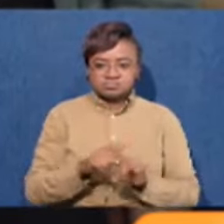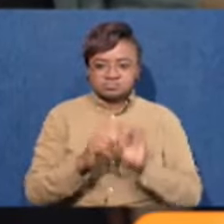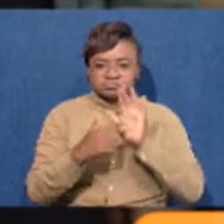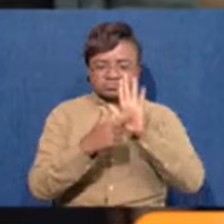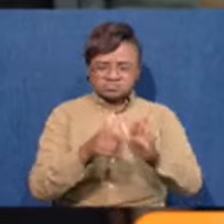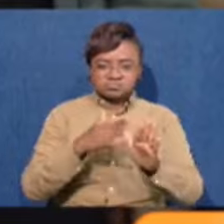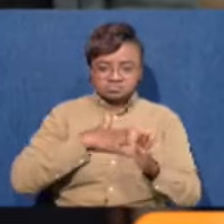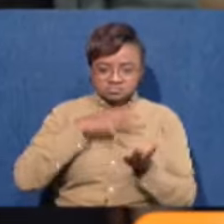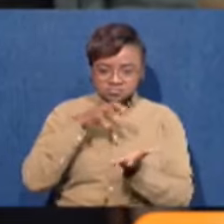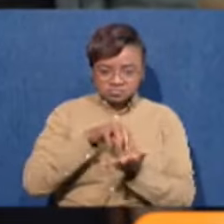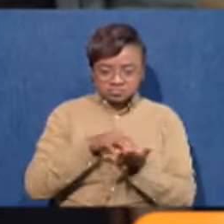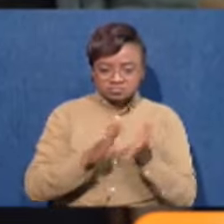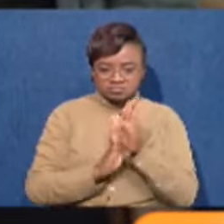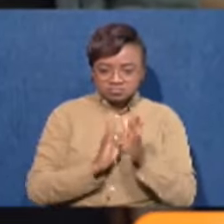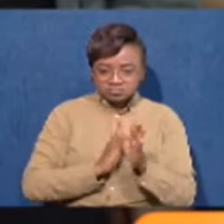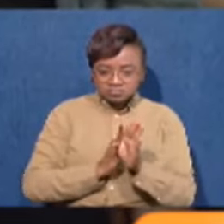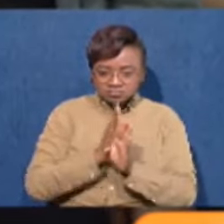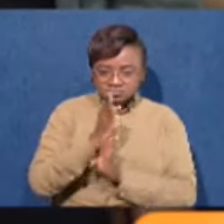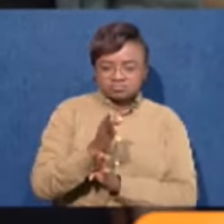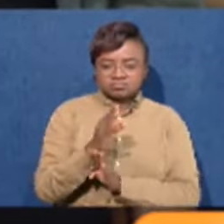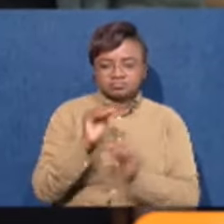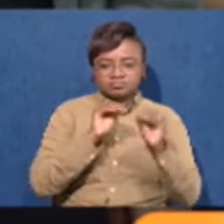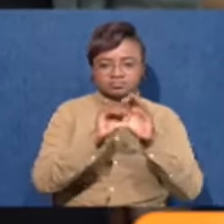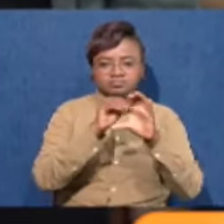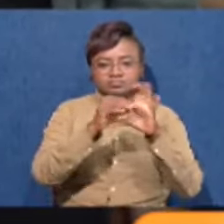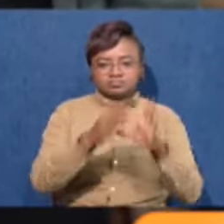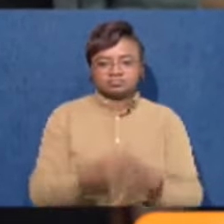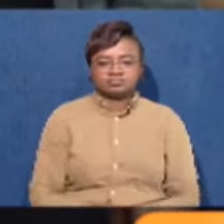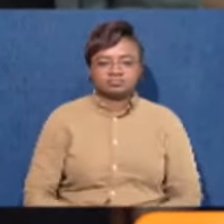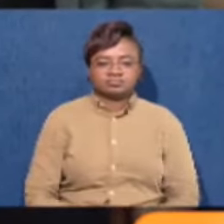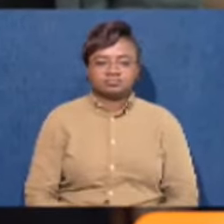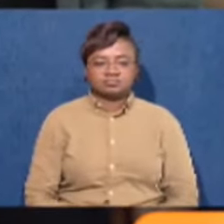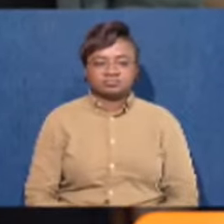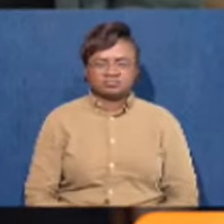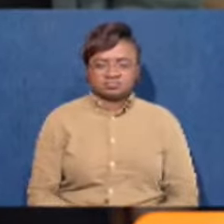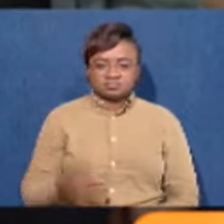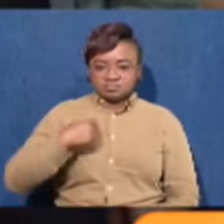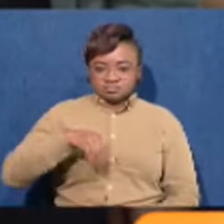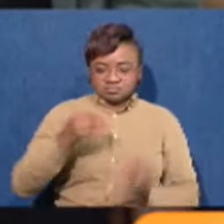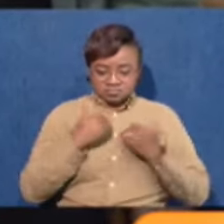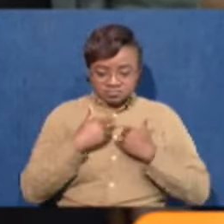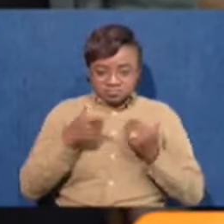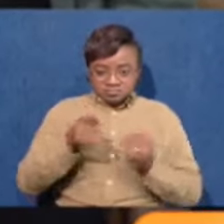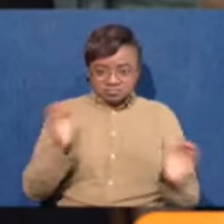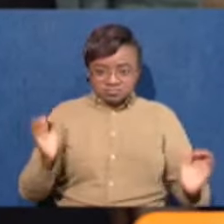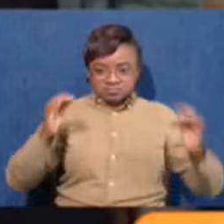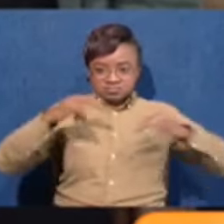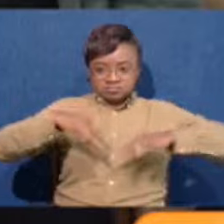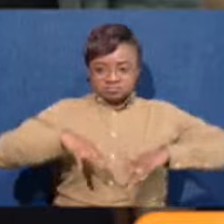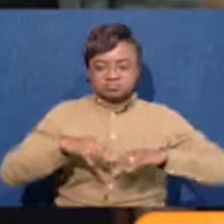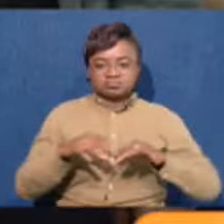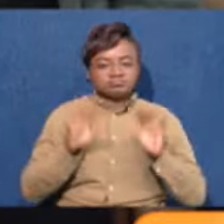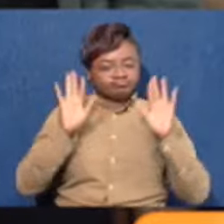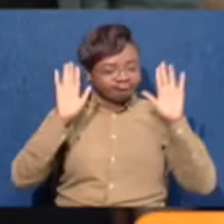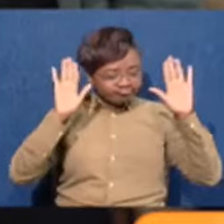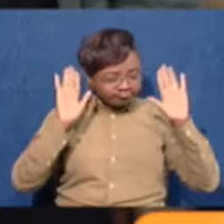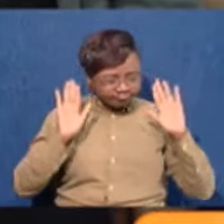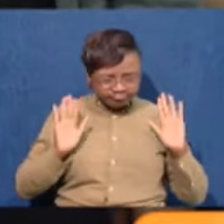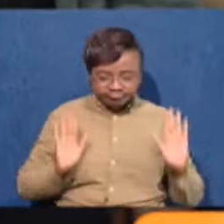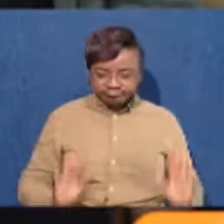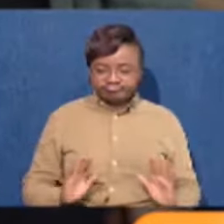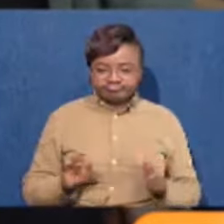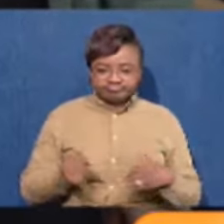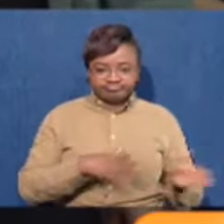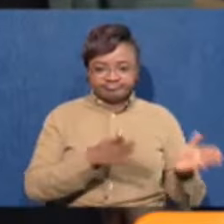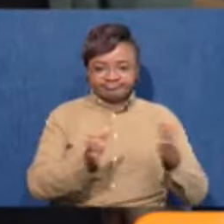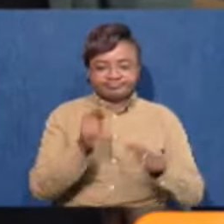key investment destination in Africa. Hosting the World Chamber Federation Summit is a monumental opportunity for